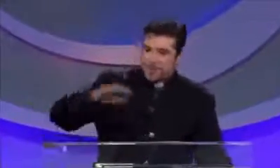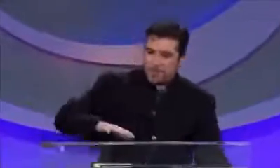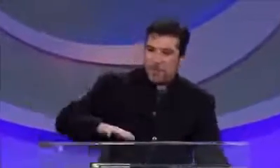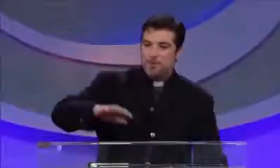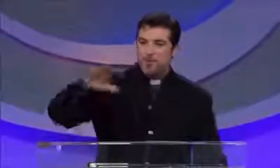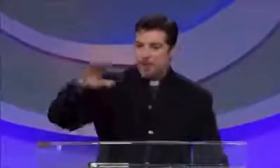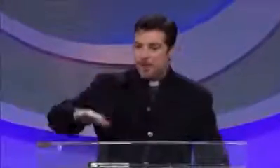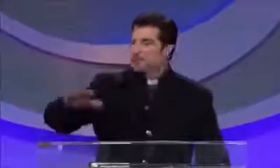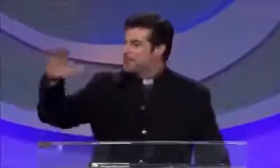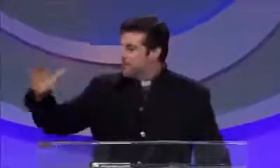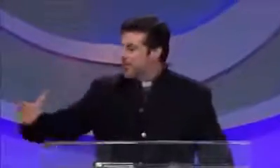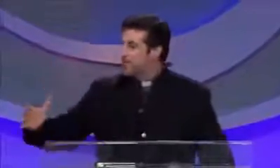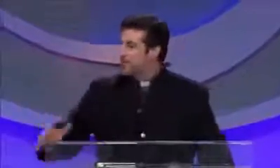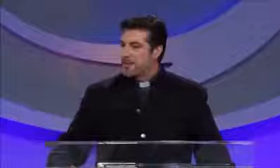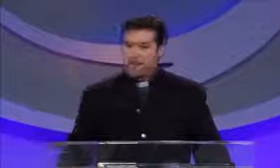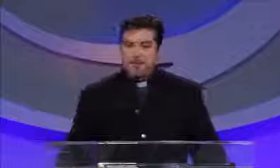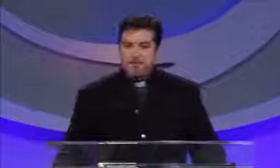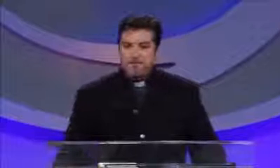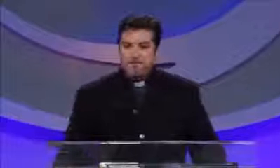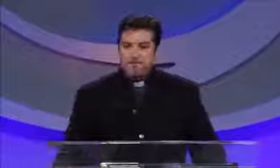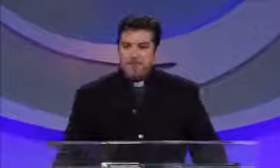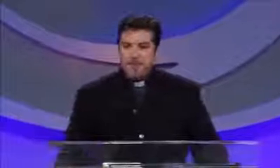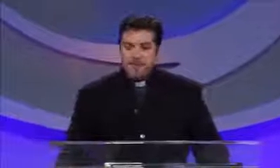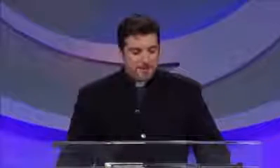wanted their people to come to faith.